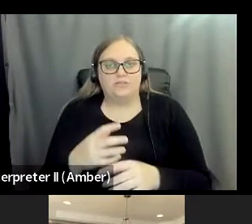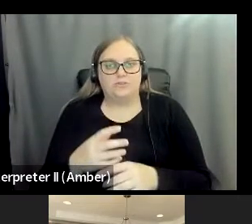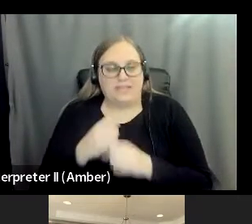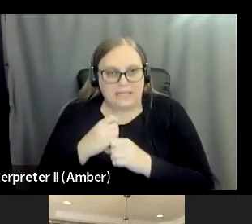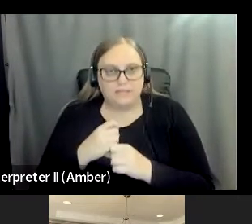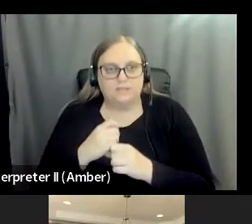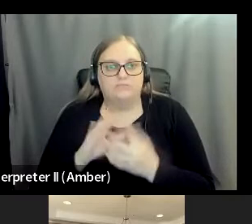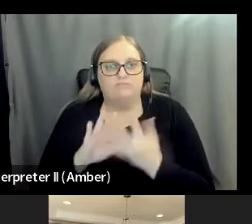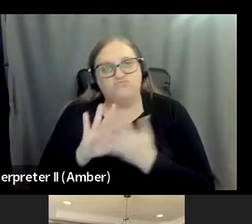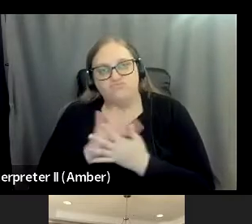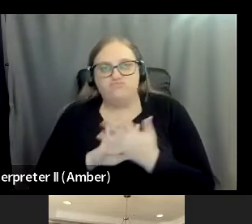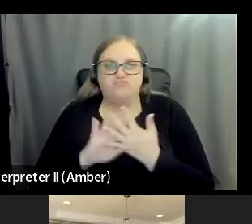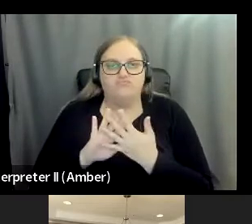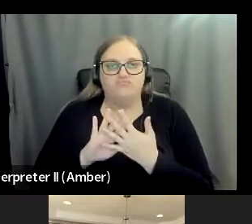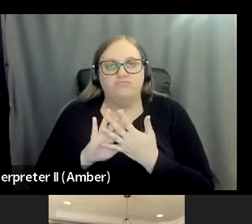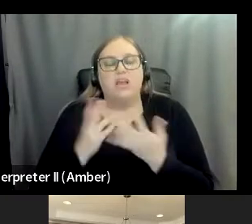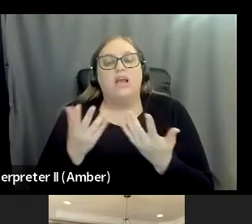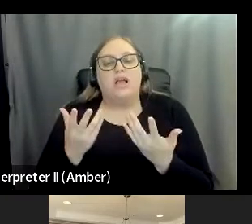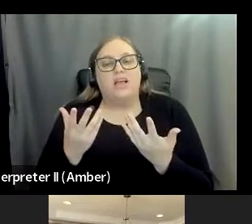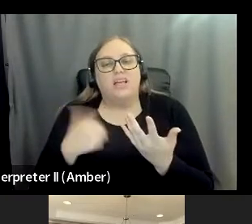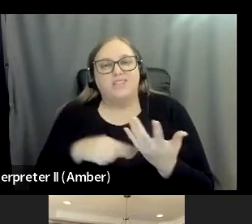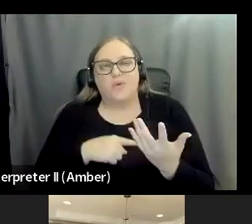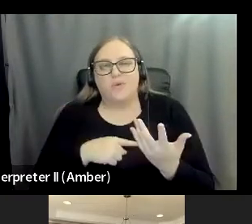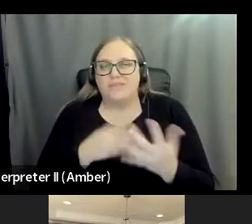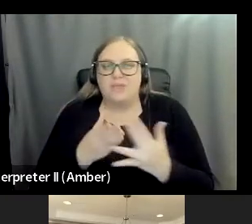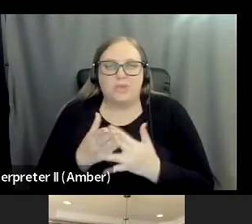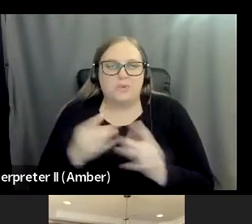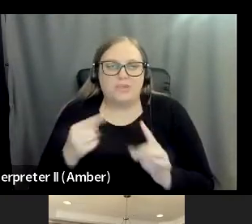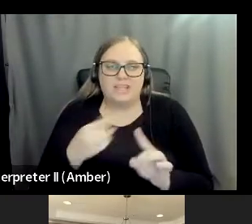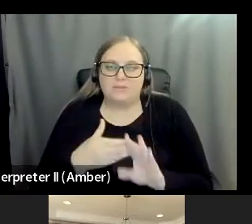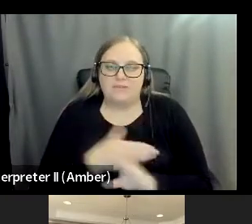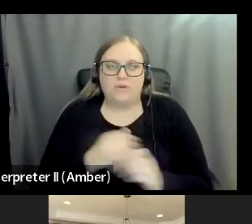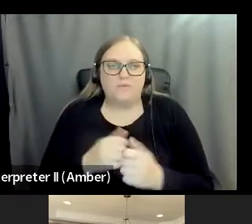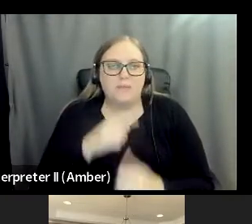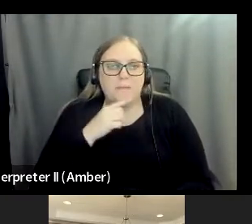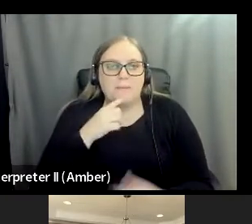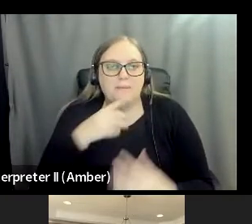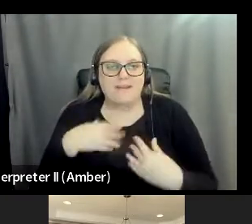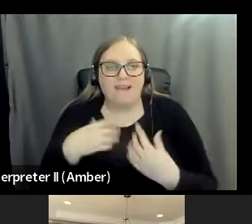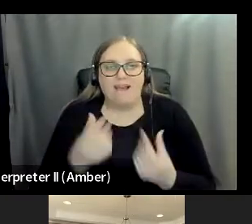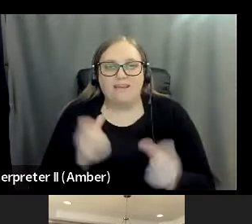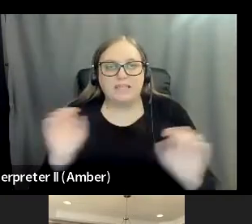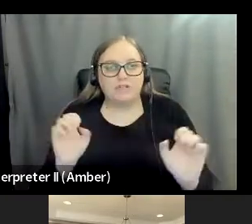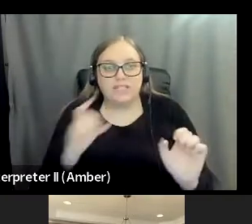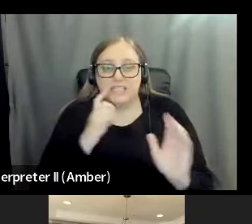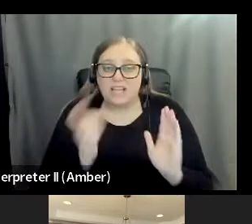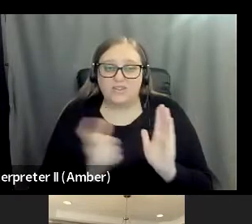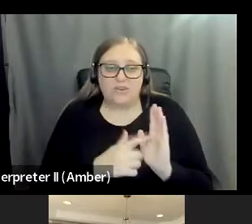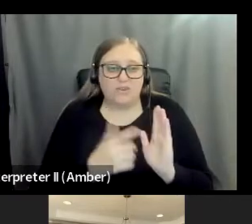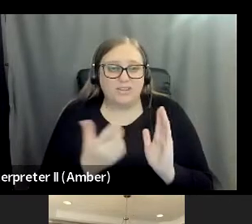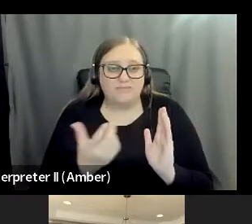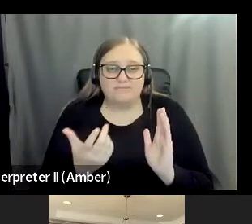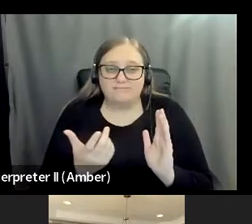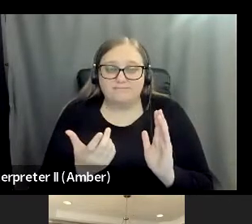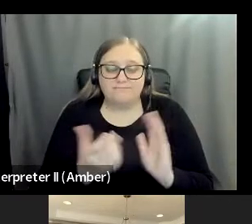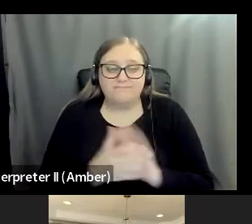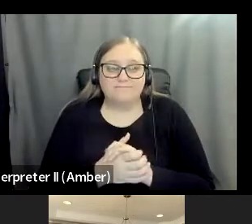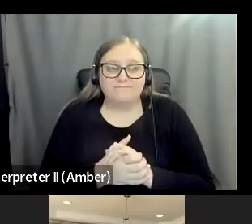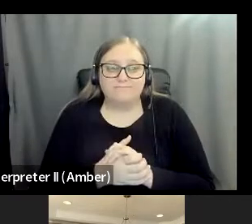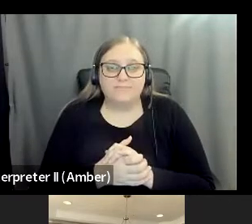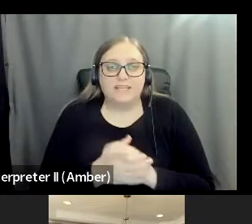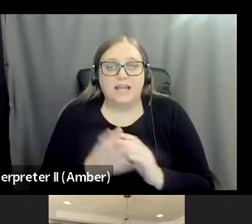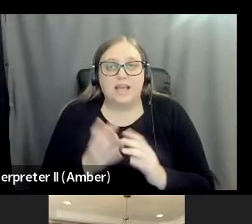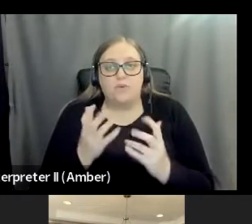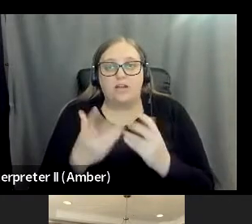construe. And we've been through this before with the public health emergency, as I noted. And I would